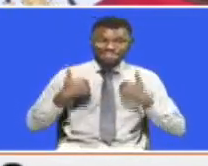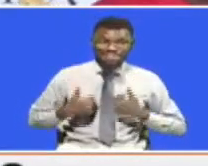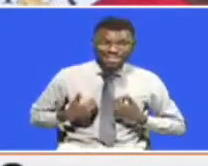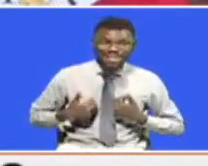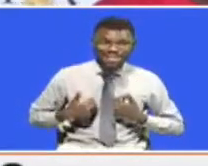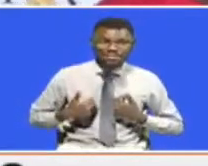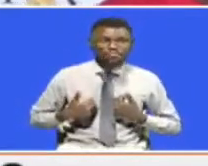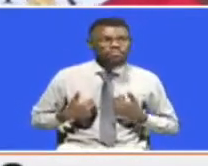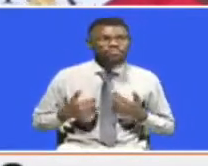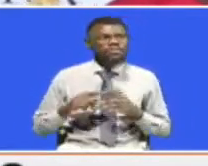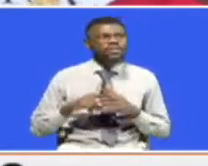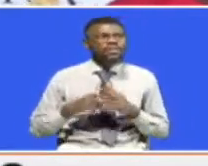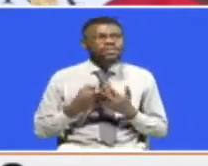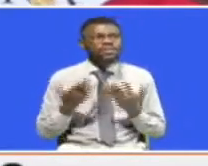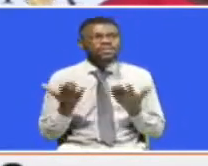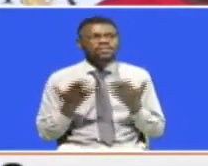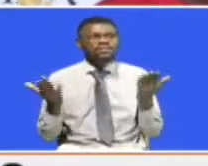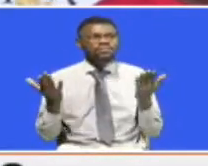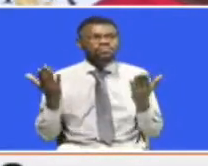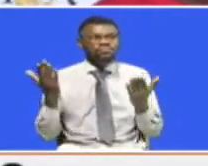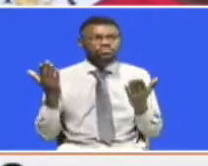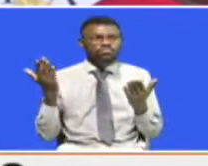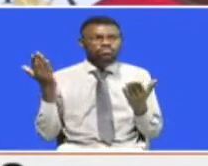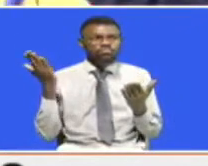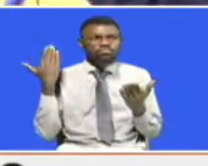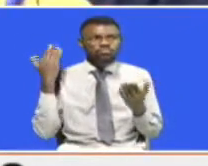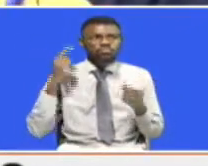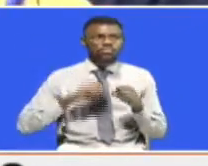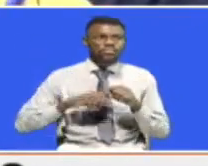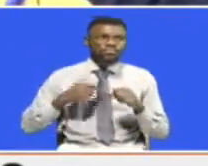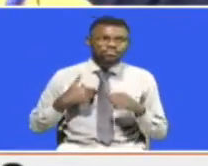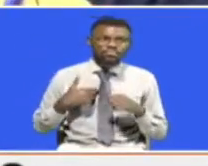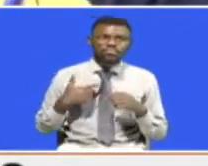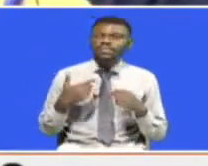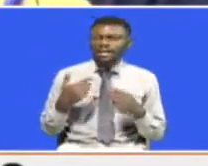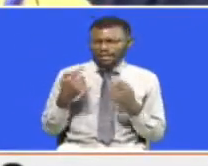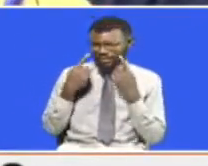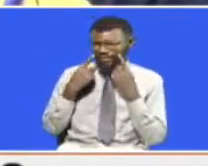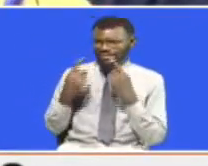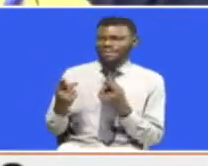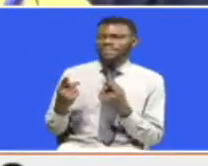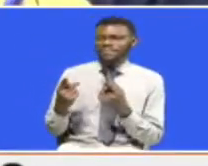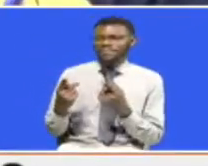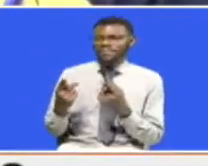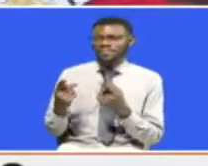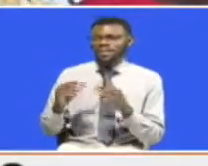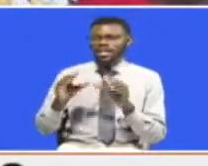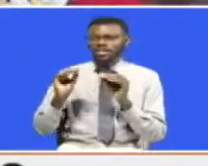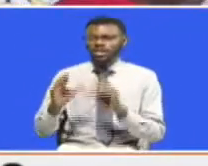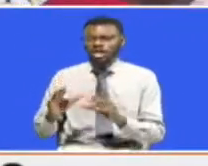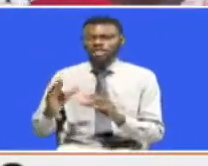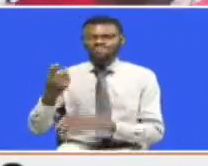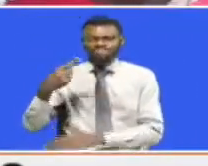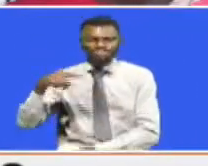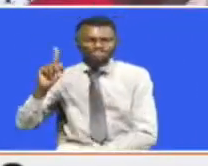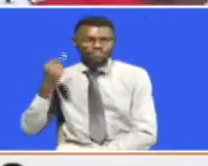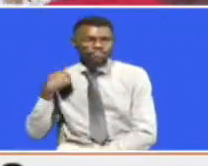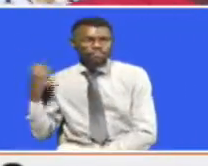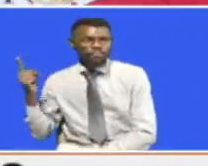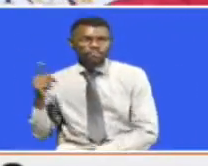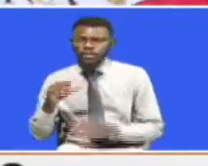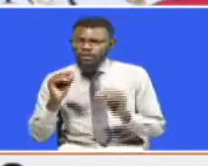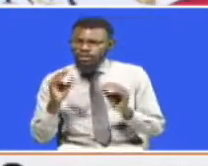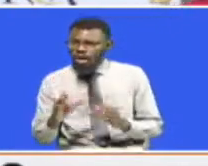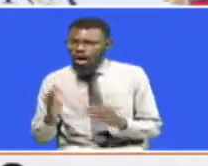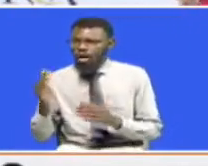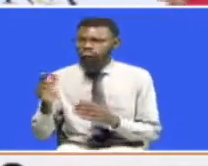starting point, at the point at which I ended in my presentation, the teacher is number one. Once you have the right teacher who knows what they